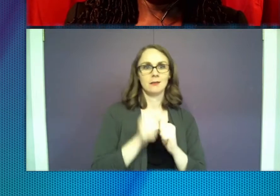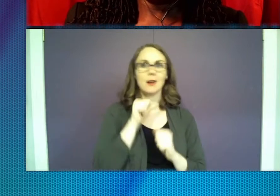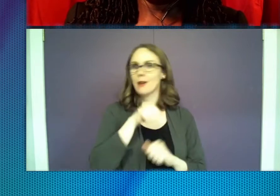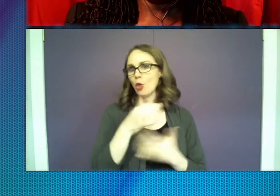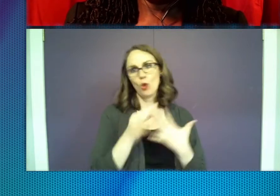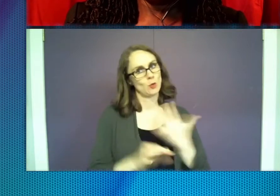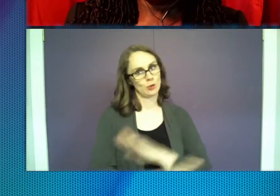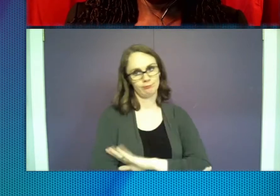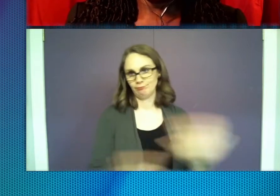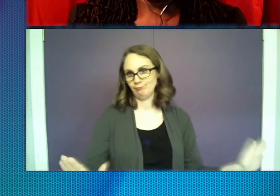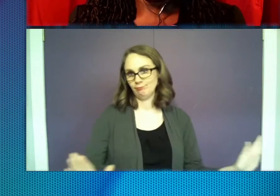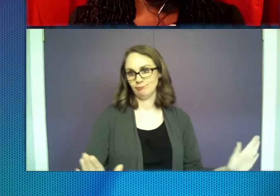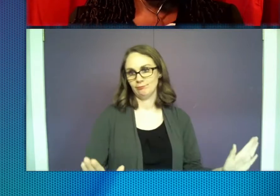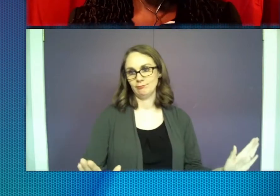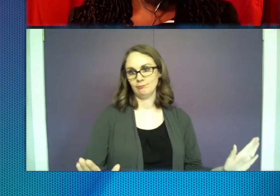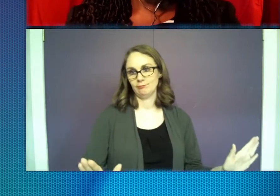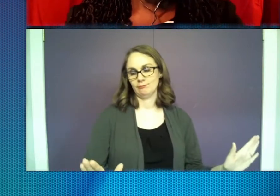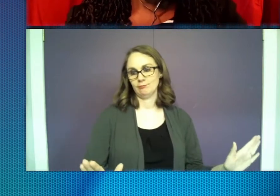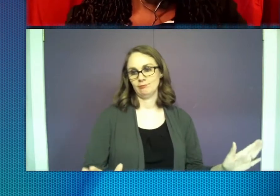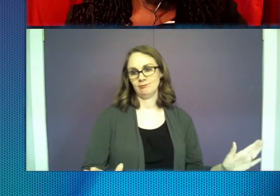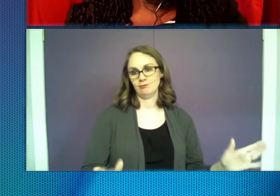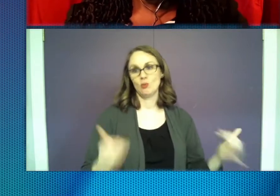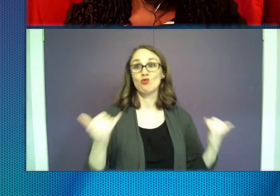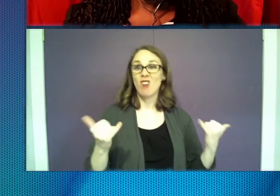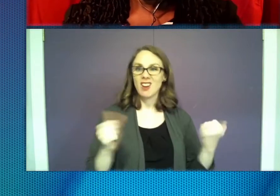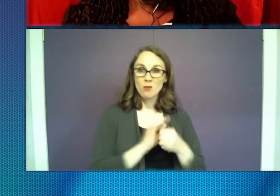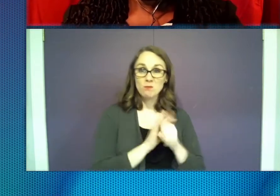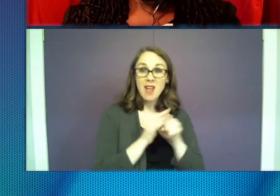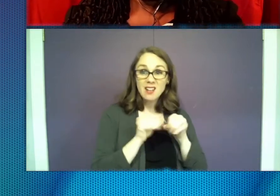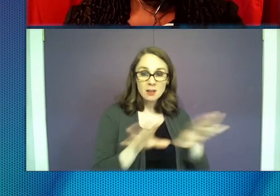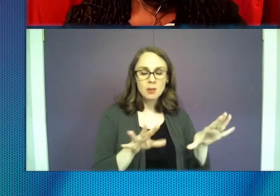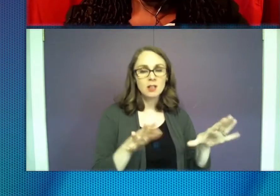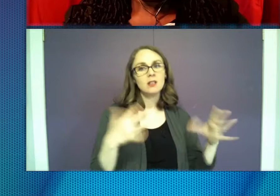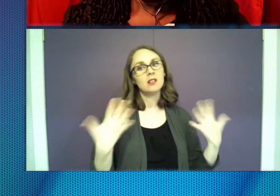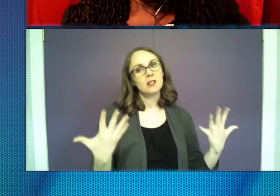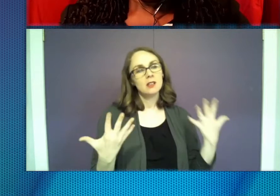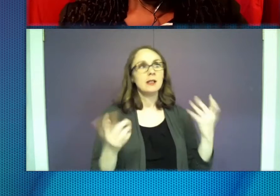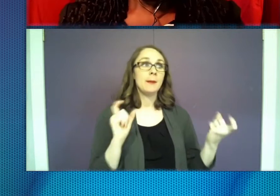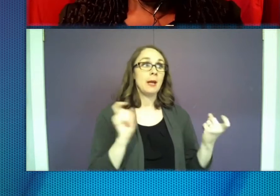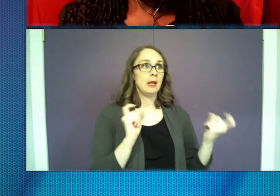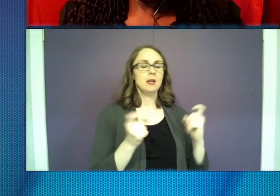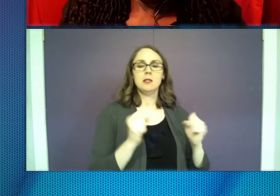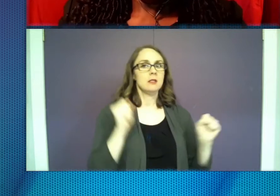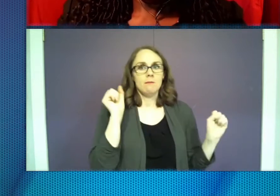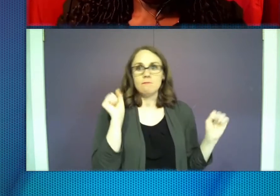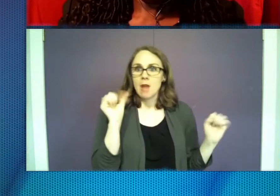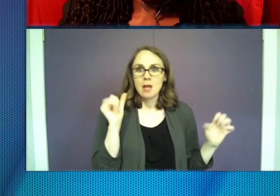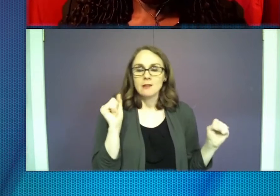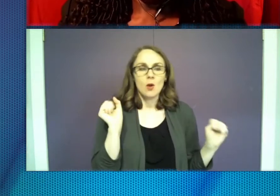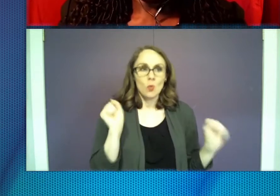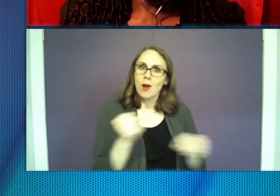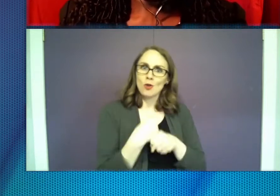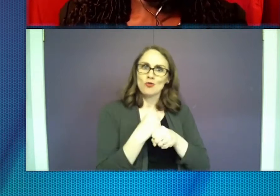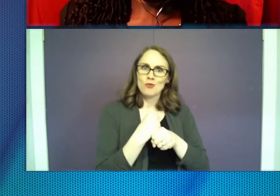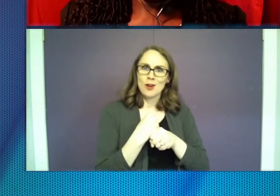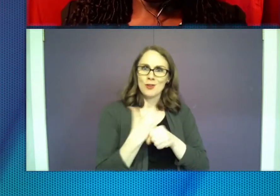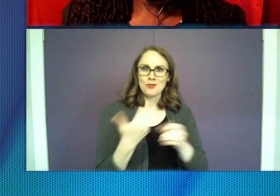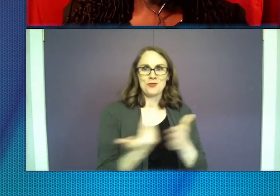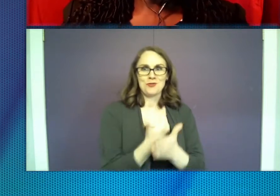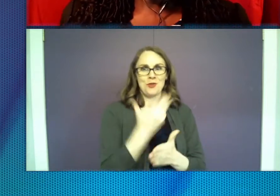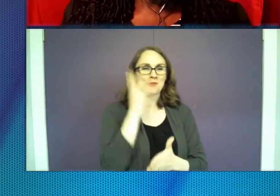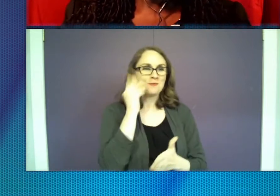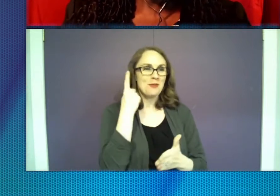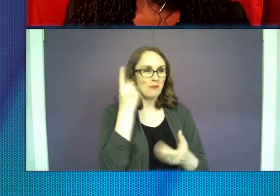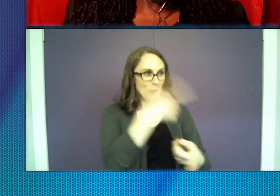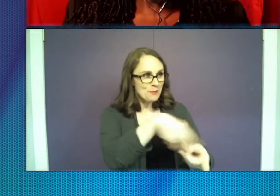option, Imagine that in this moment with the pandemic, imagine that this is amazing that we can create a new experience for